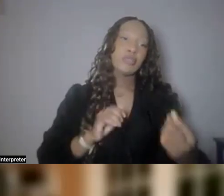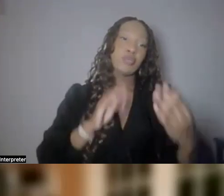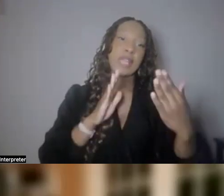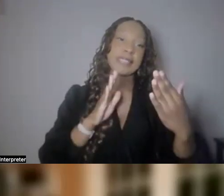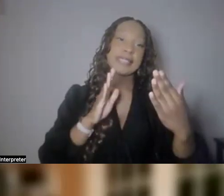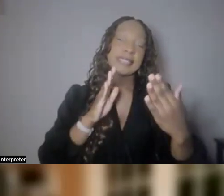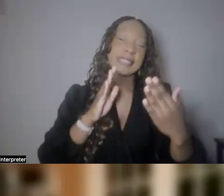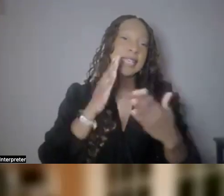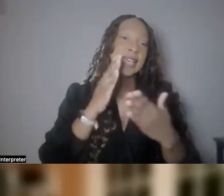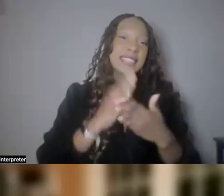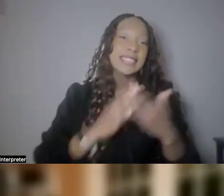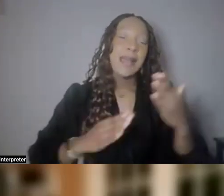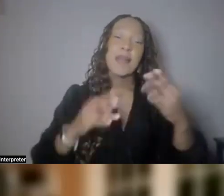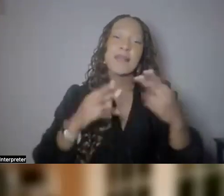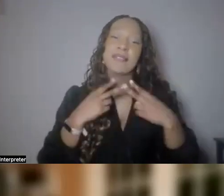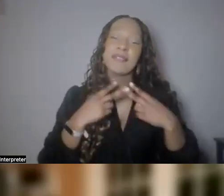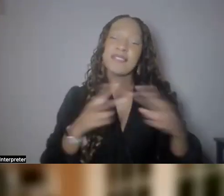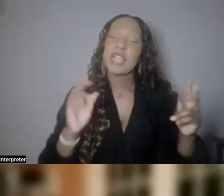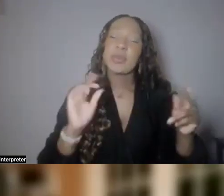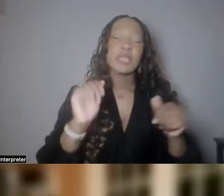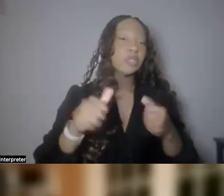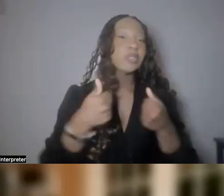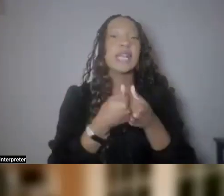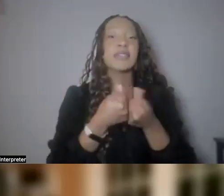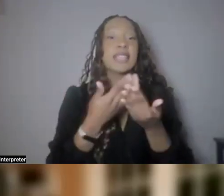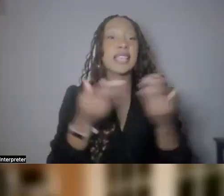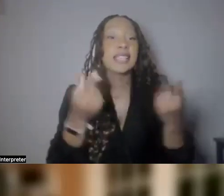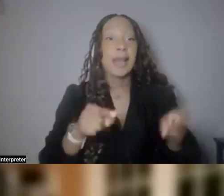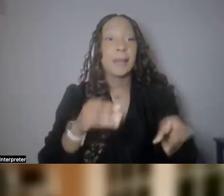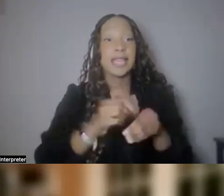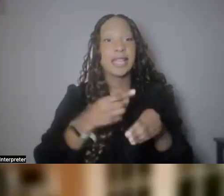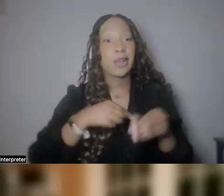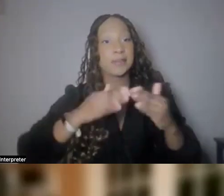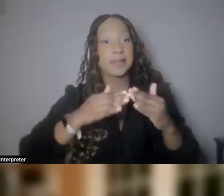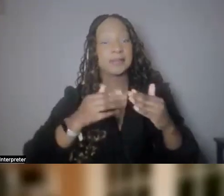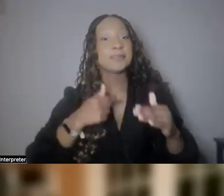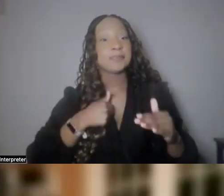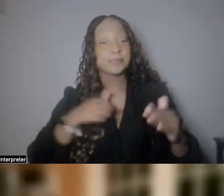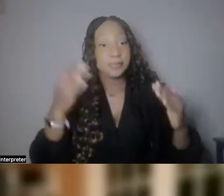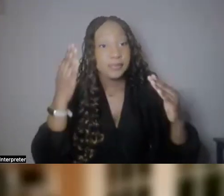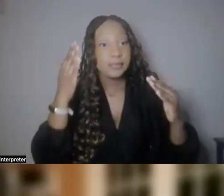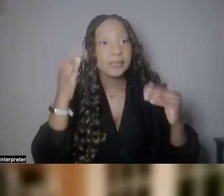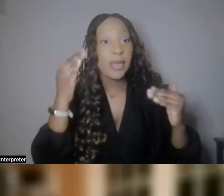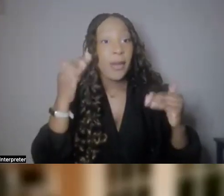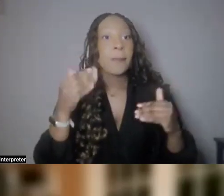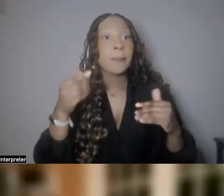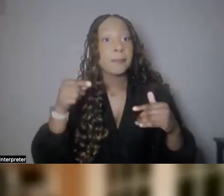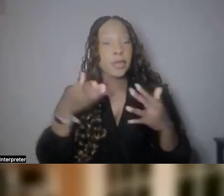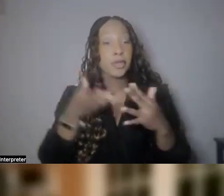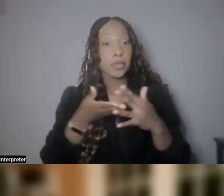the very challenging things happening in our community. So I hope that as we work our way through this